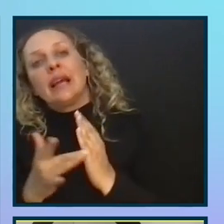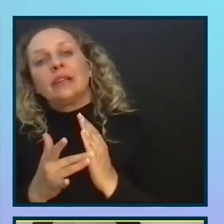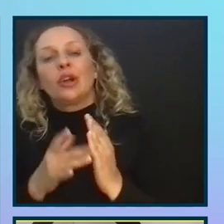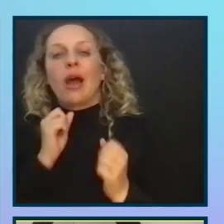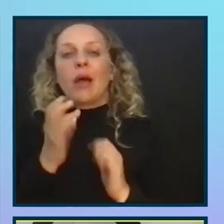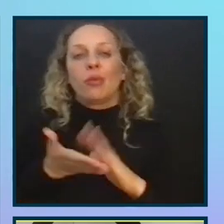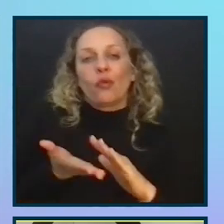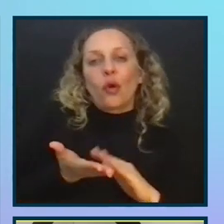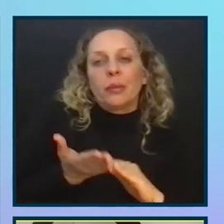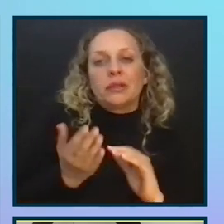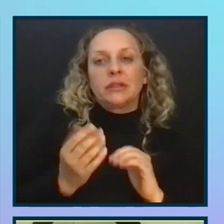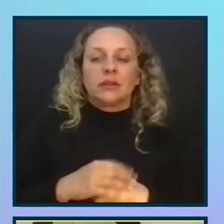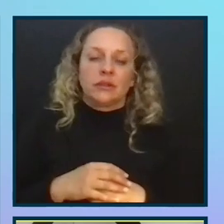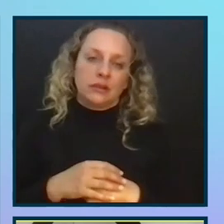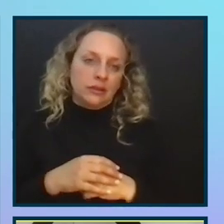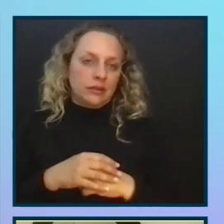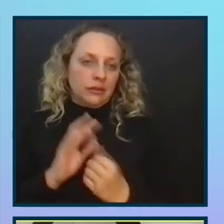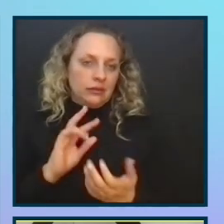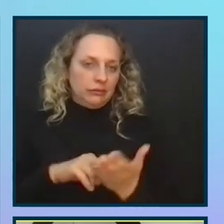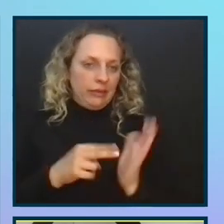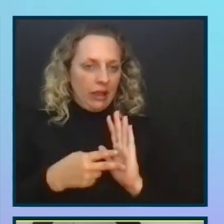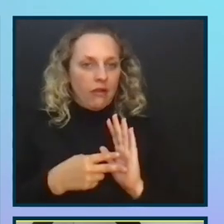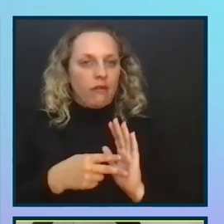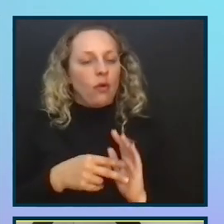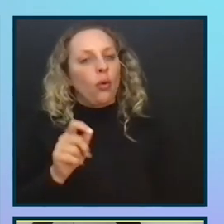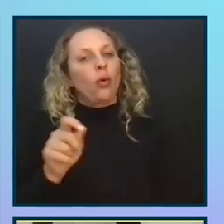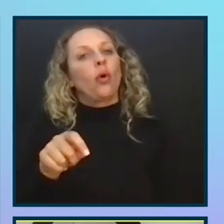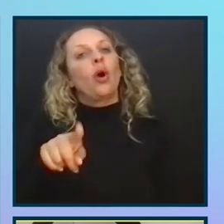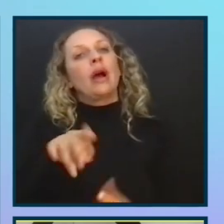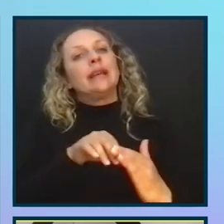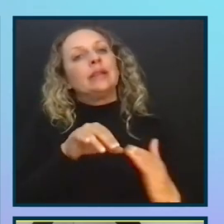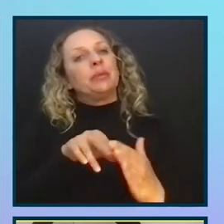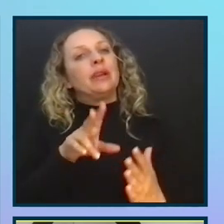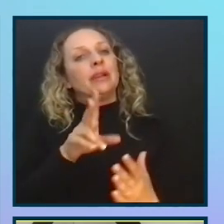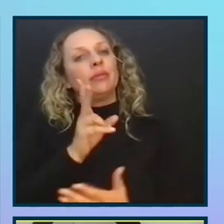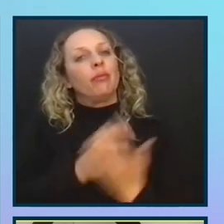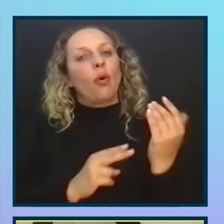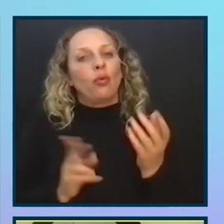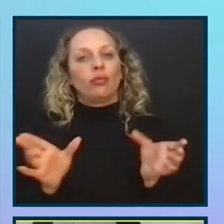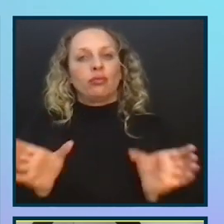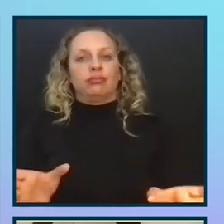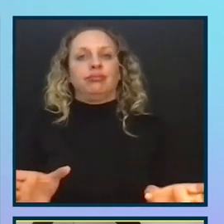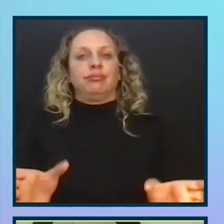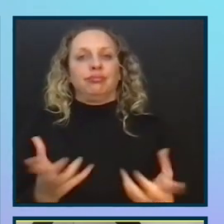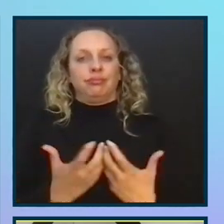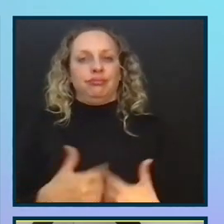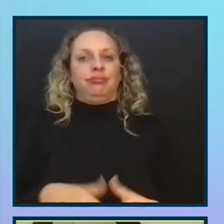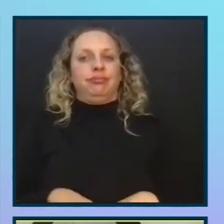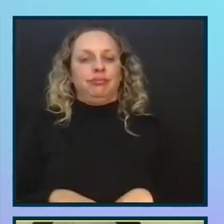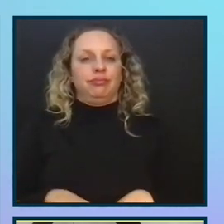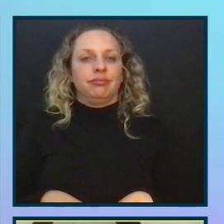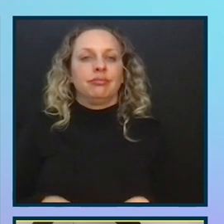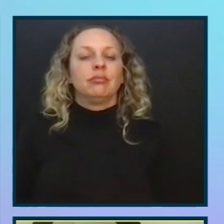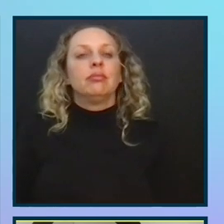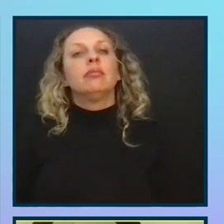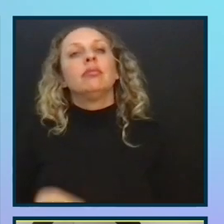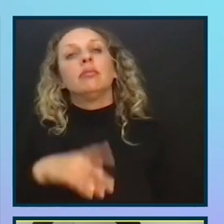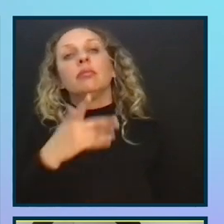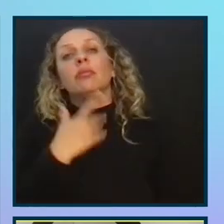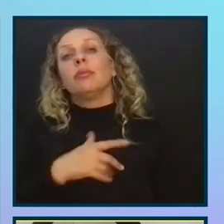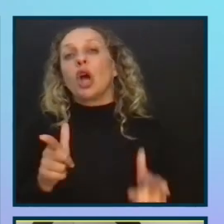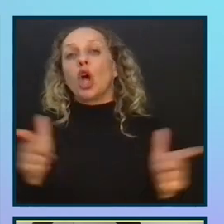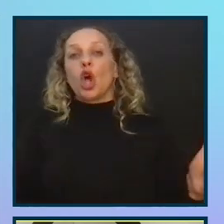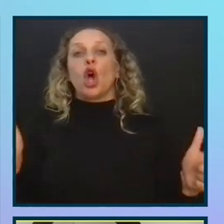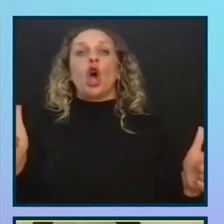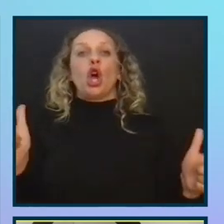conformance. Therefore, accessibility is built in at both sides of the house. We may be a large team